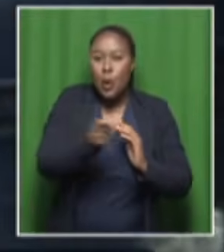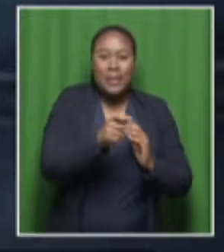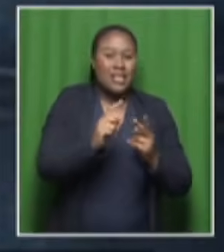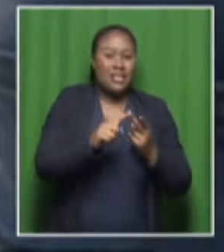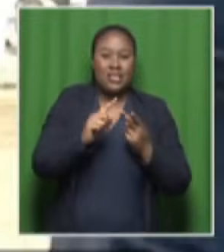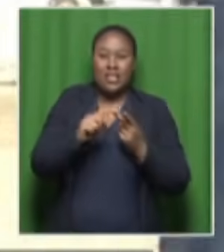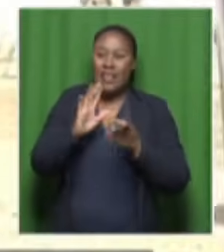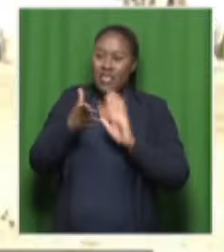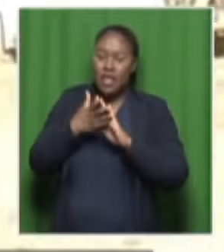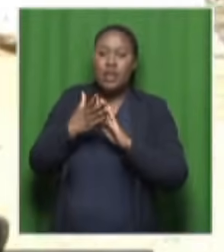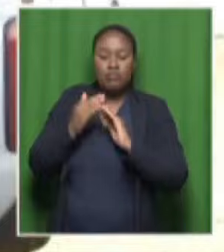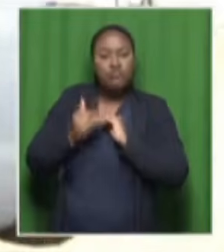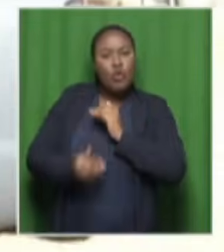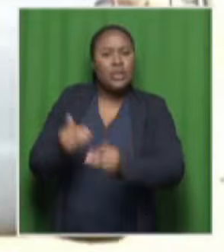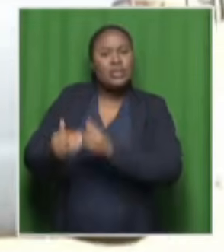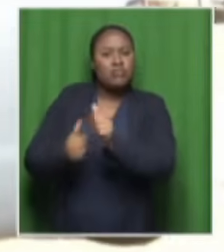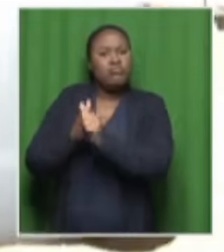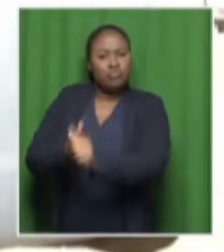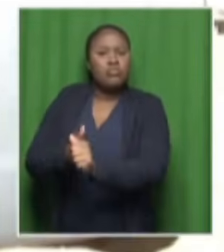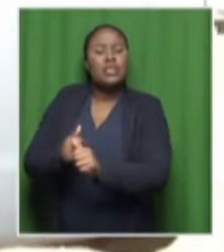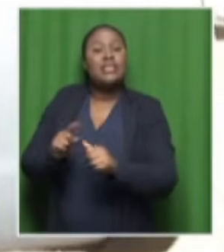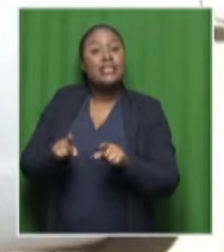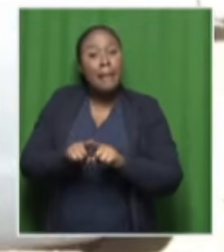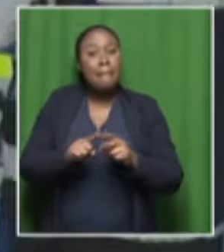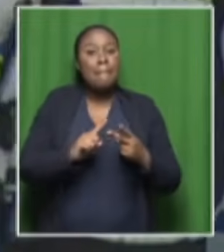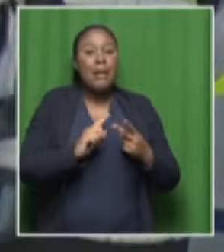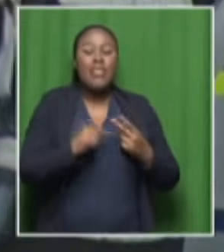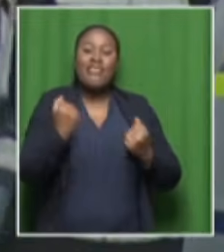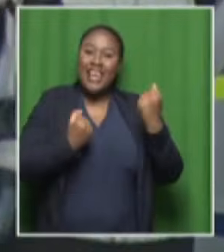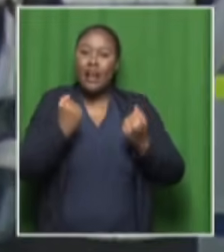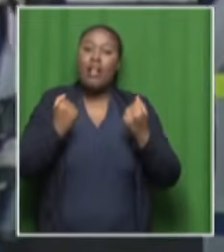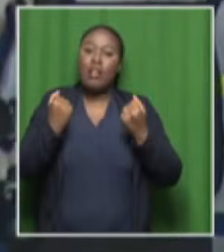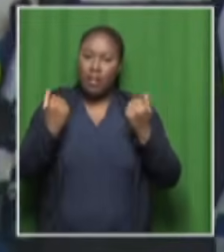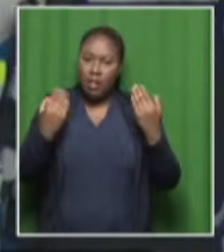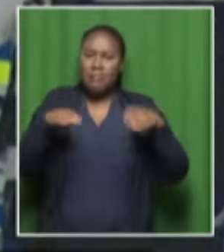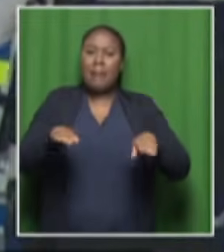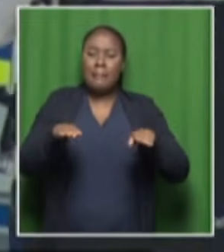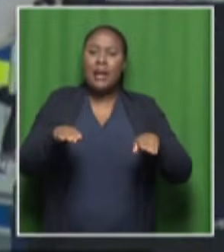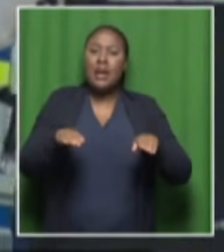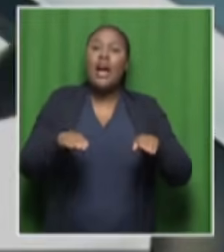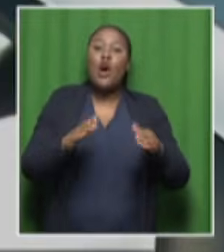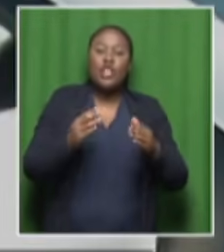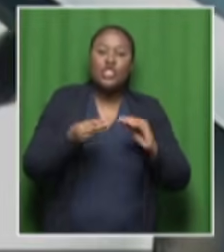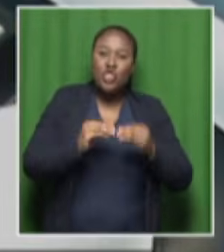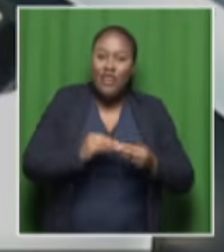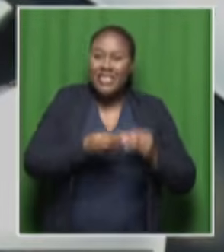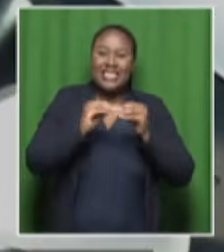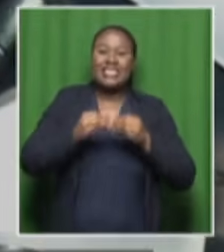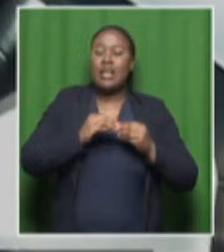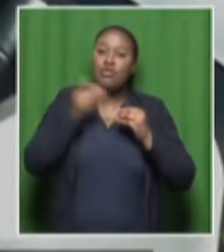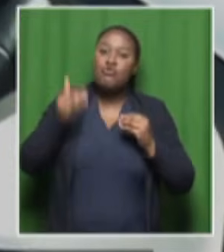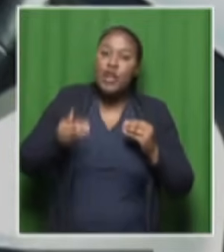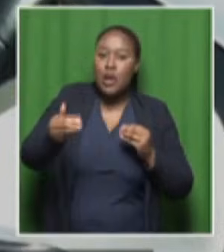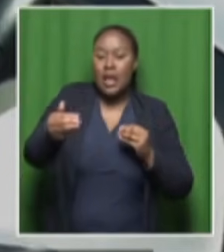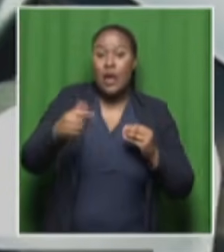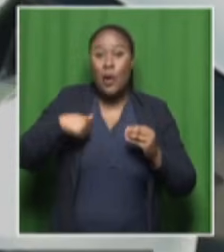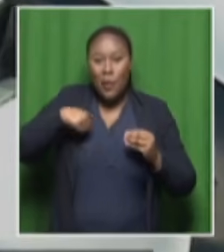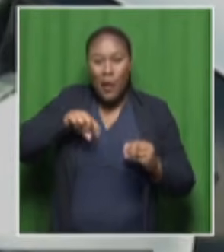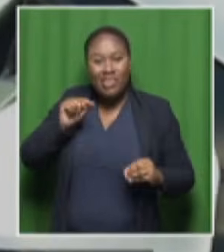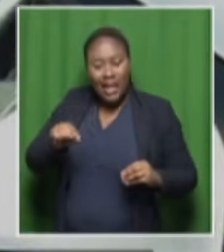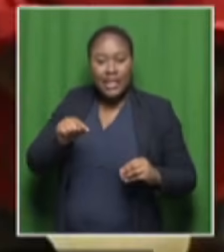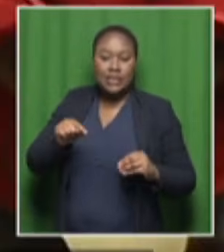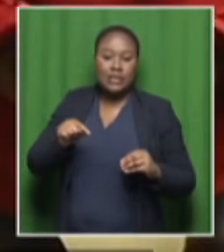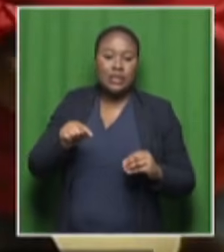is done properly and that the vehicles can actually be on our road, can actually be serviced regularly. And that is what we are wanting to